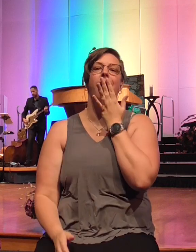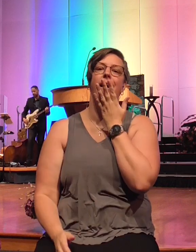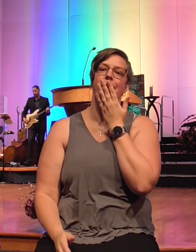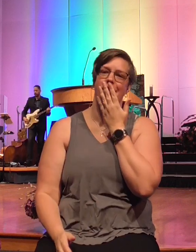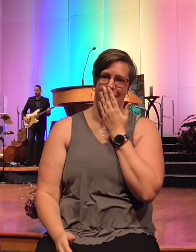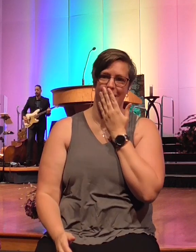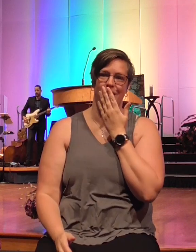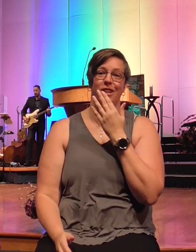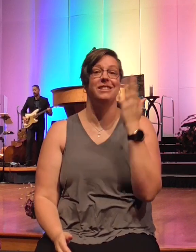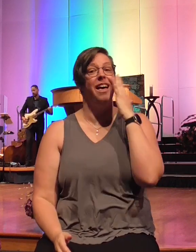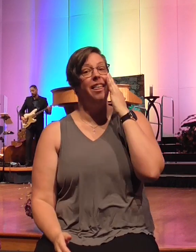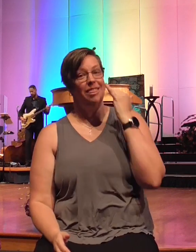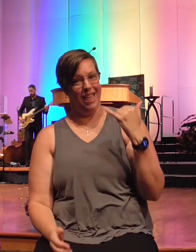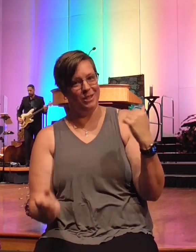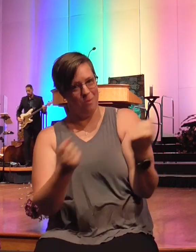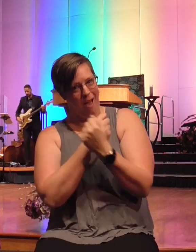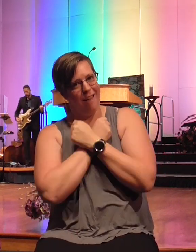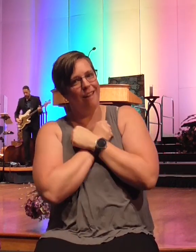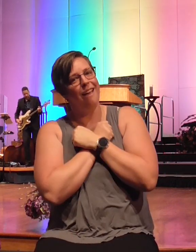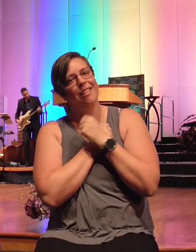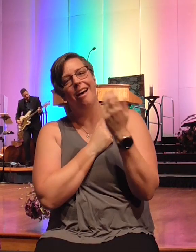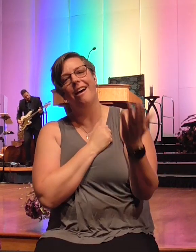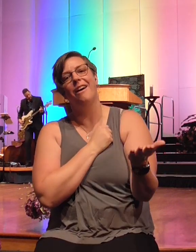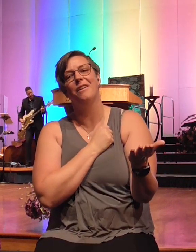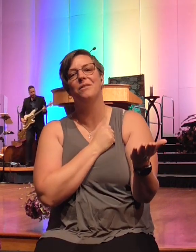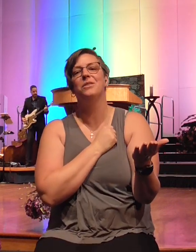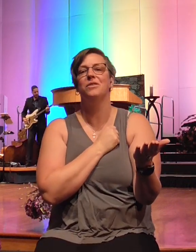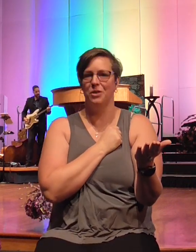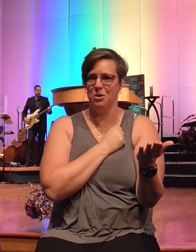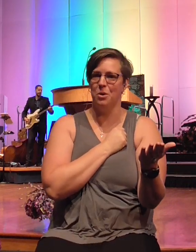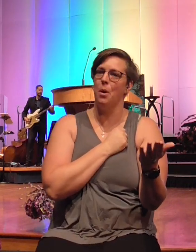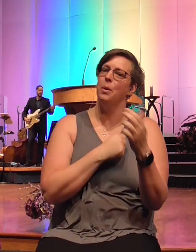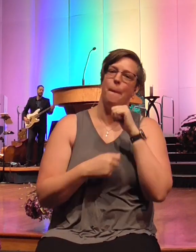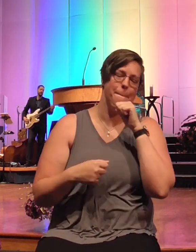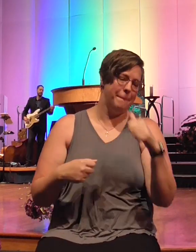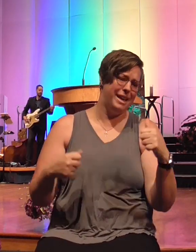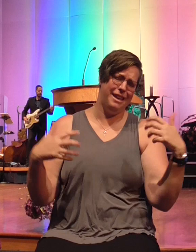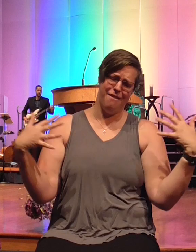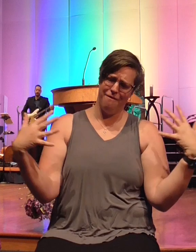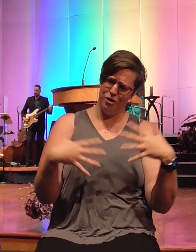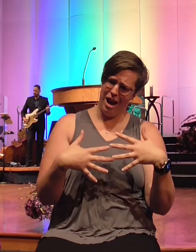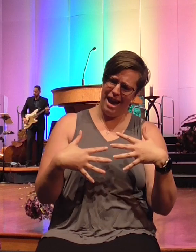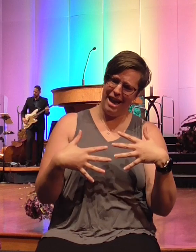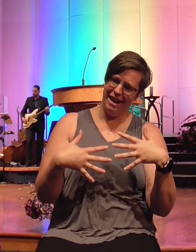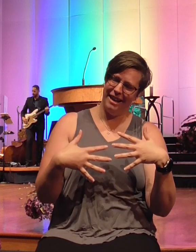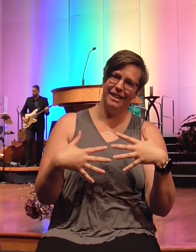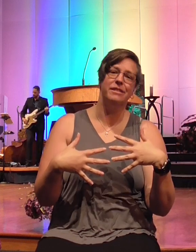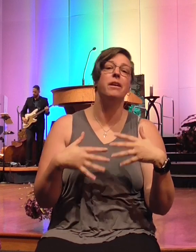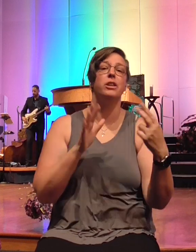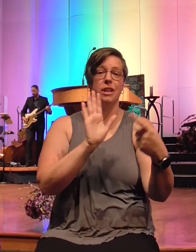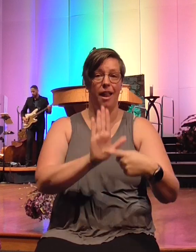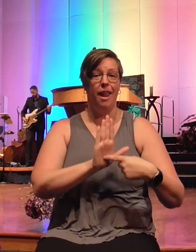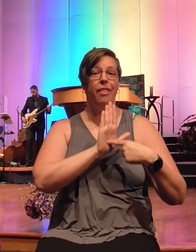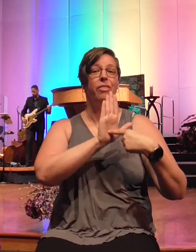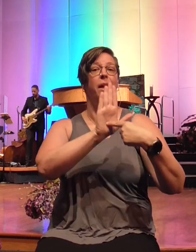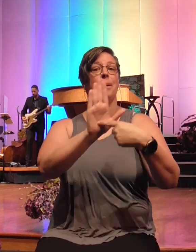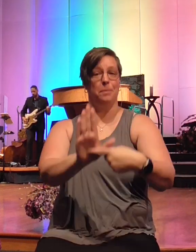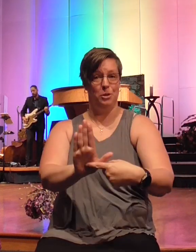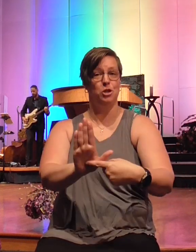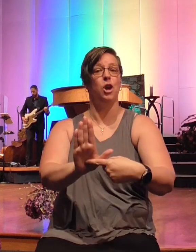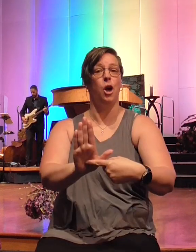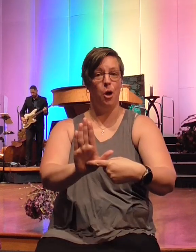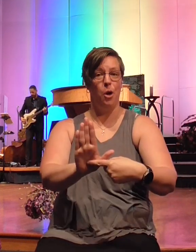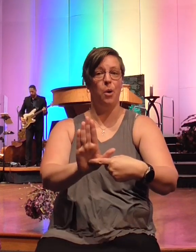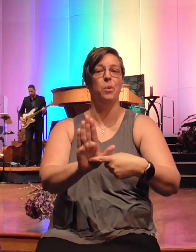true colors, and that's why I love you. So don't be afraid to let